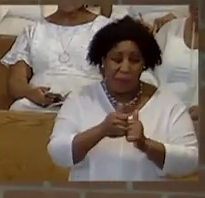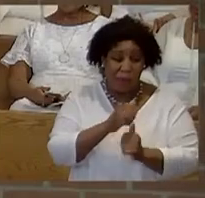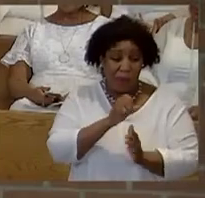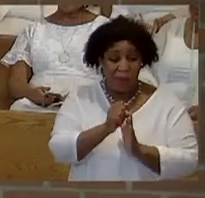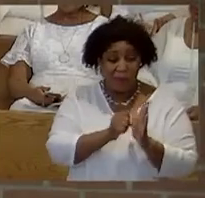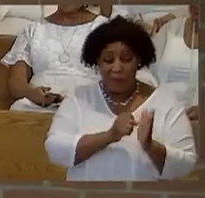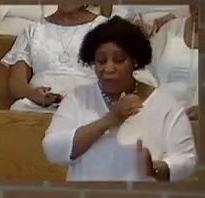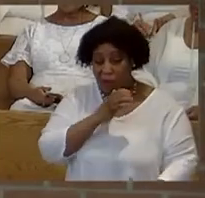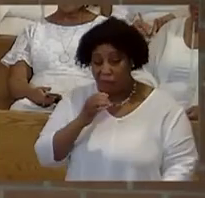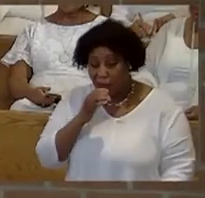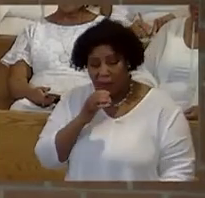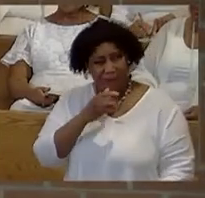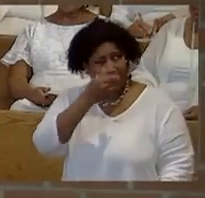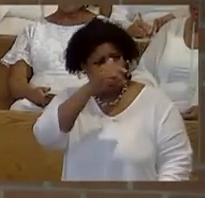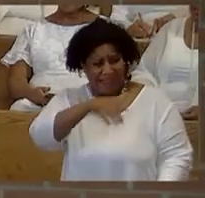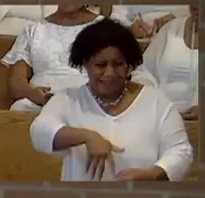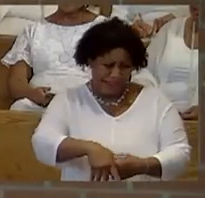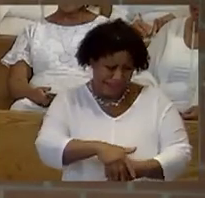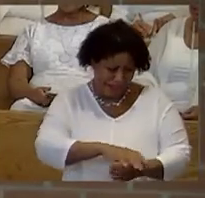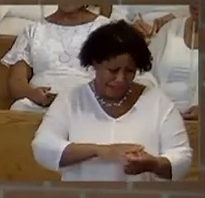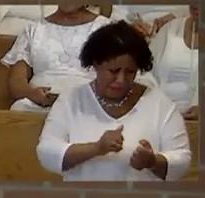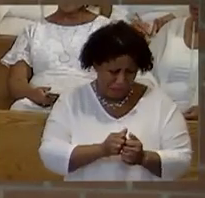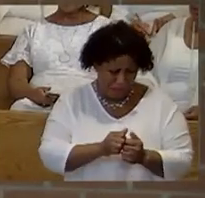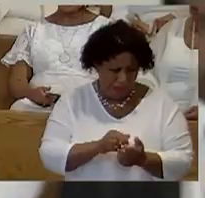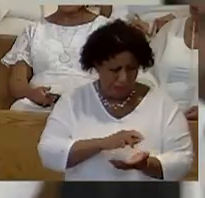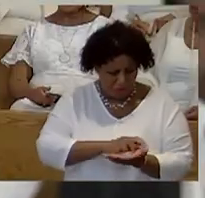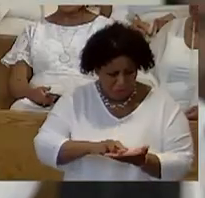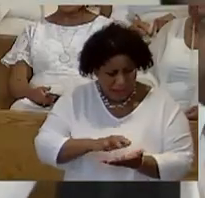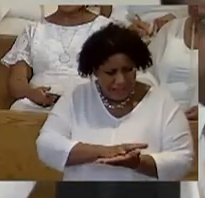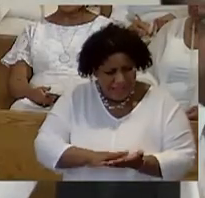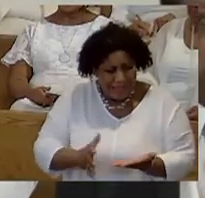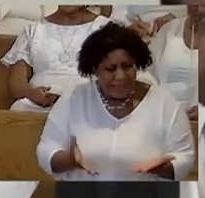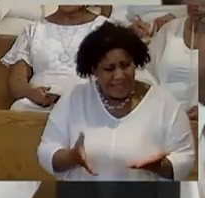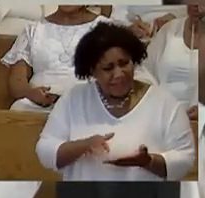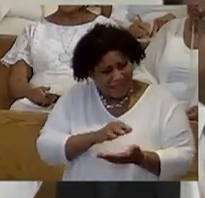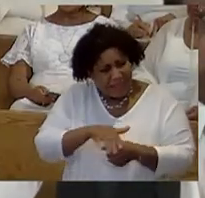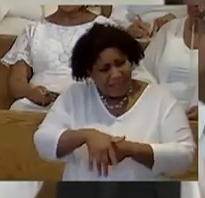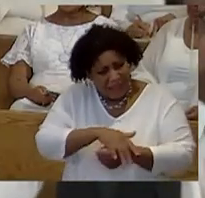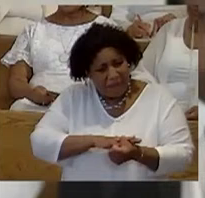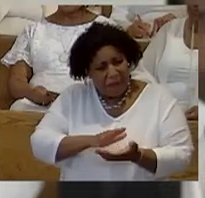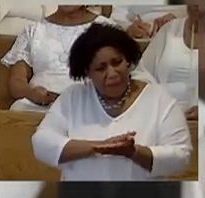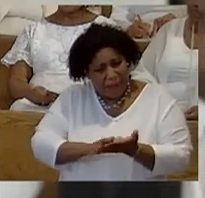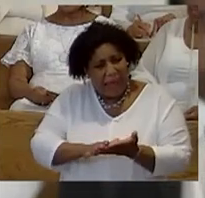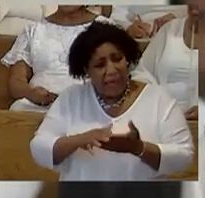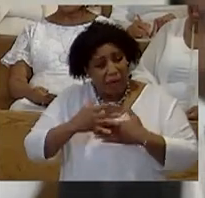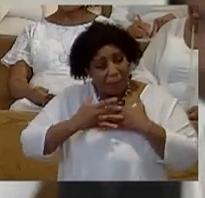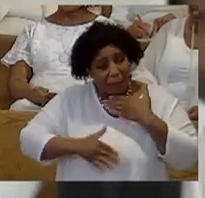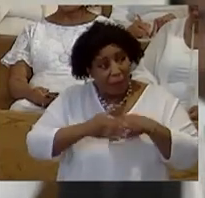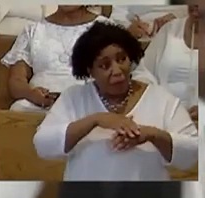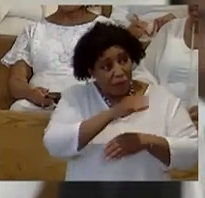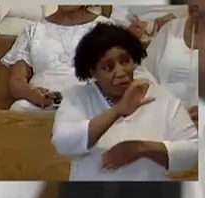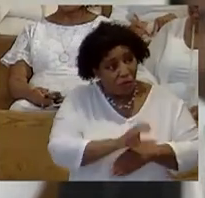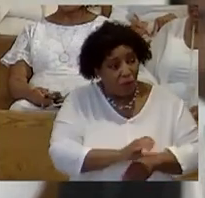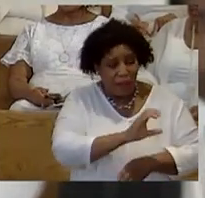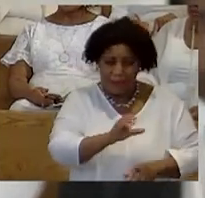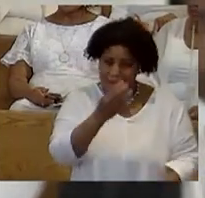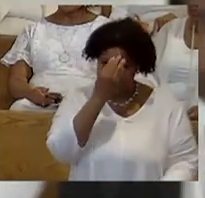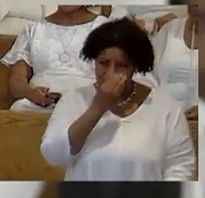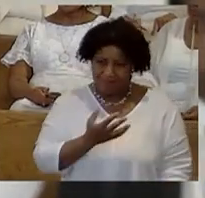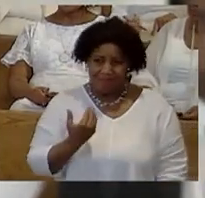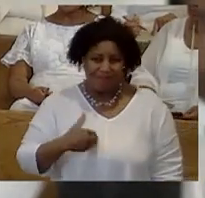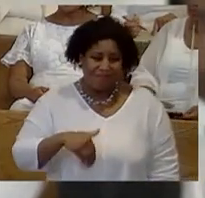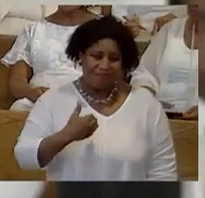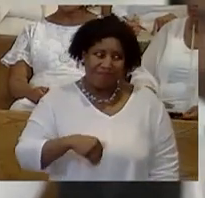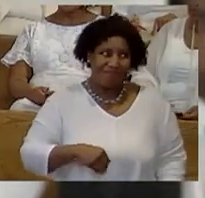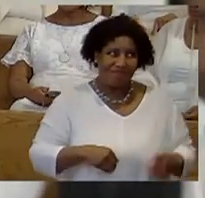because God will cover you with his righteousness, and he'll cover you by the blood on the cross. I tell you, God's got